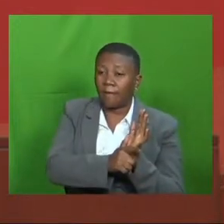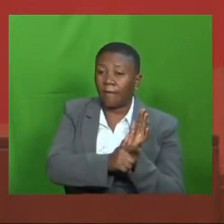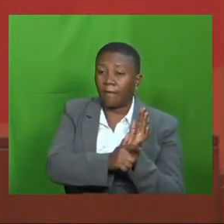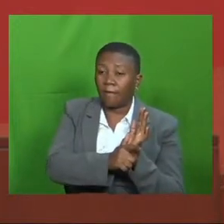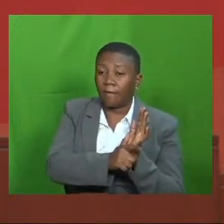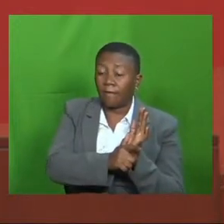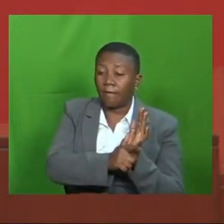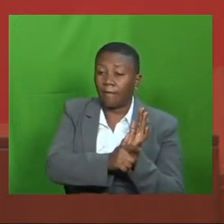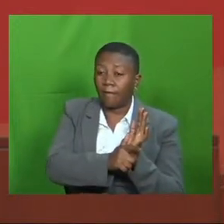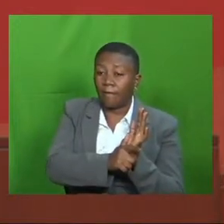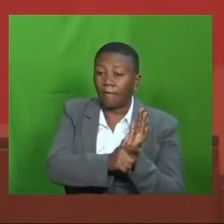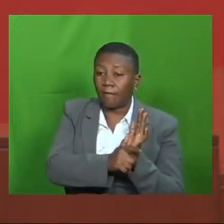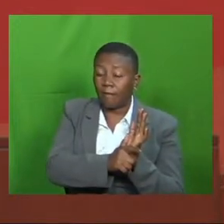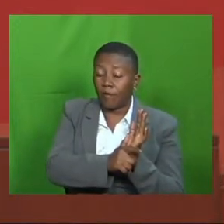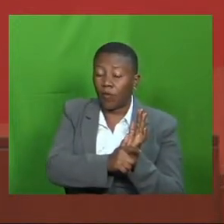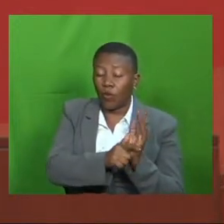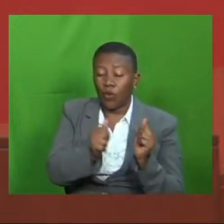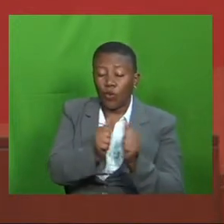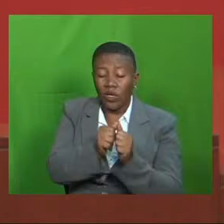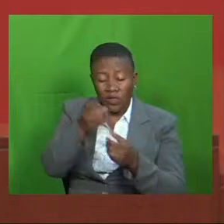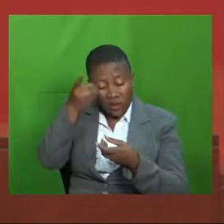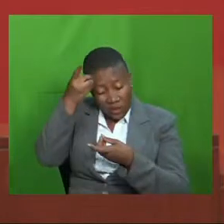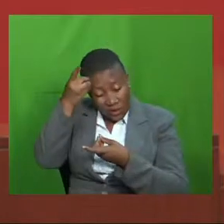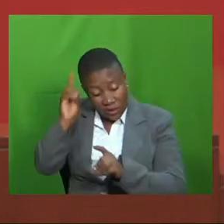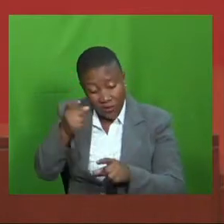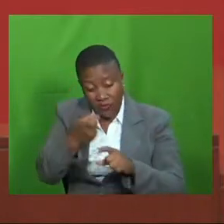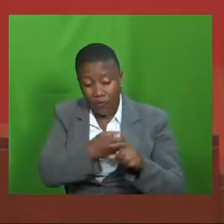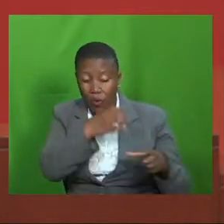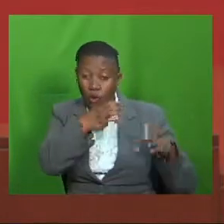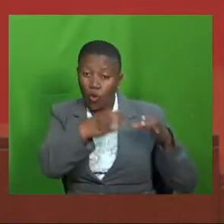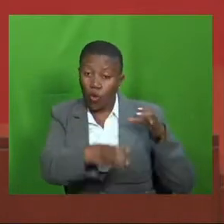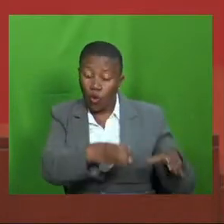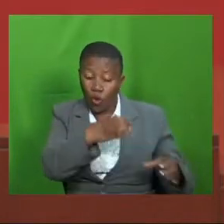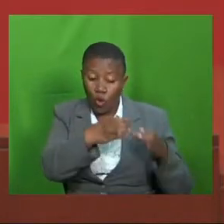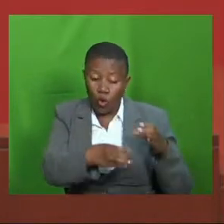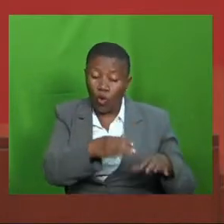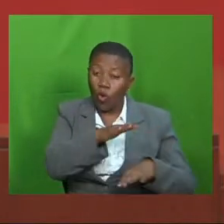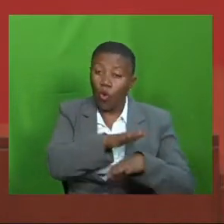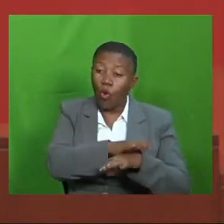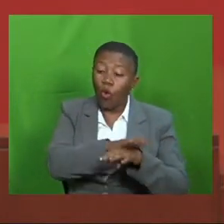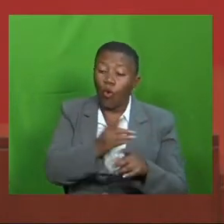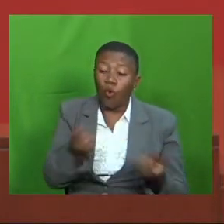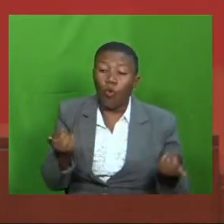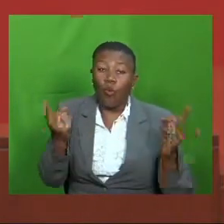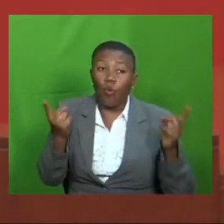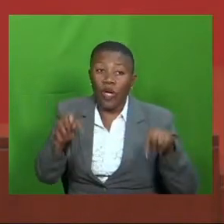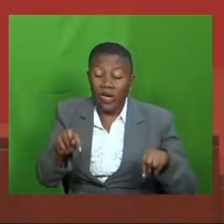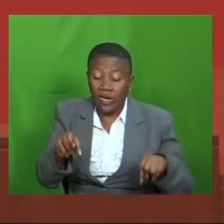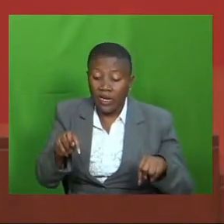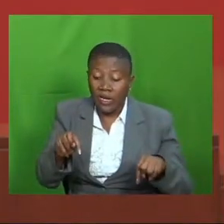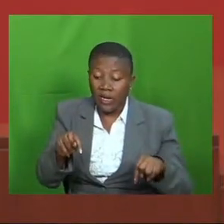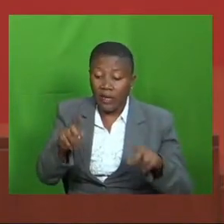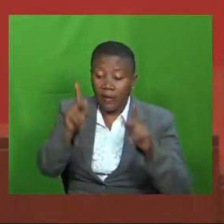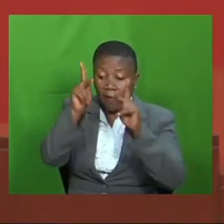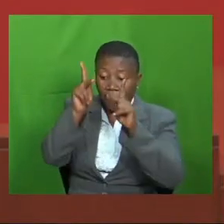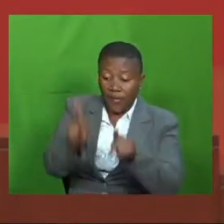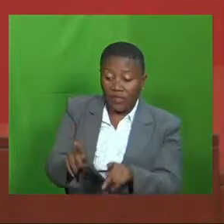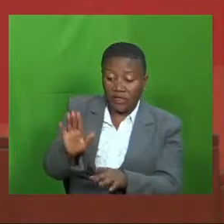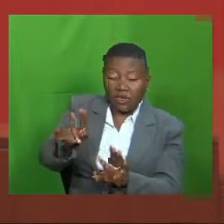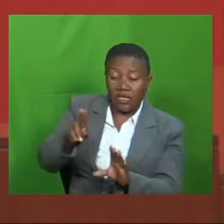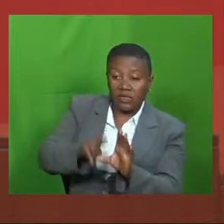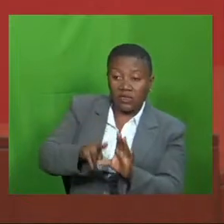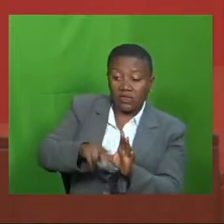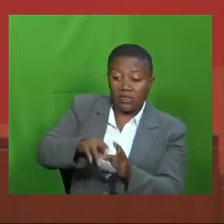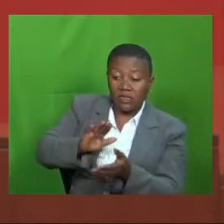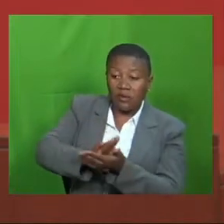coupled with a decision of the Court of Appeal on the question of when a seat of a member of Parliament is vacant by reason